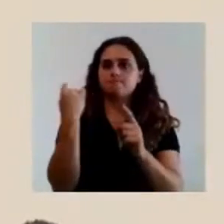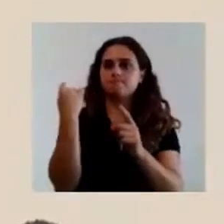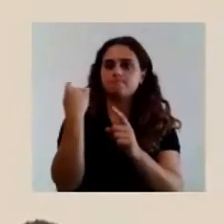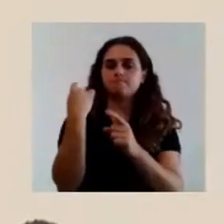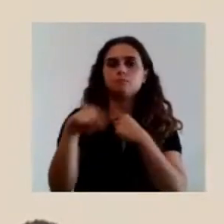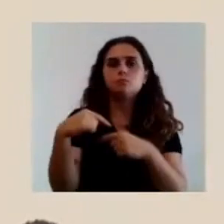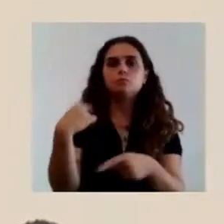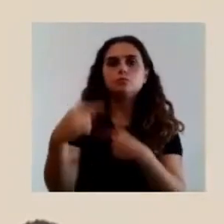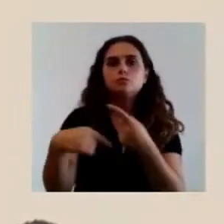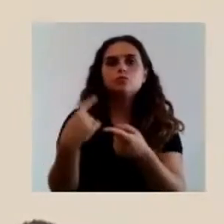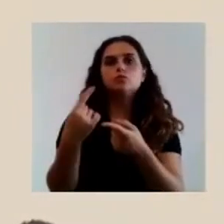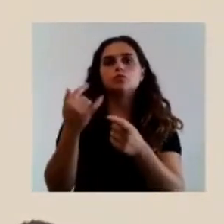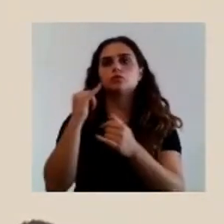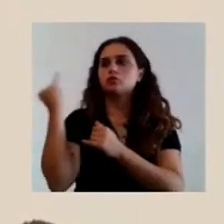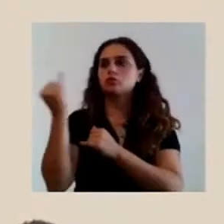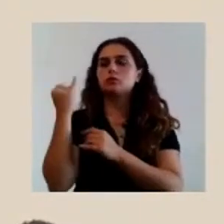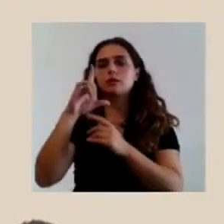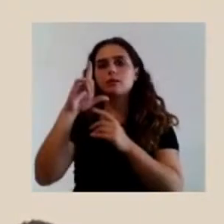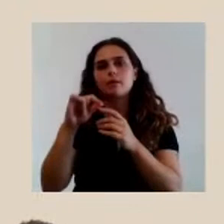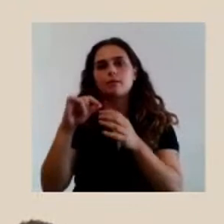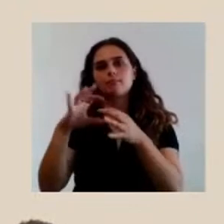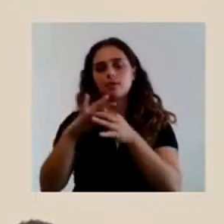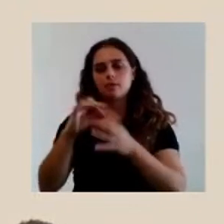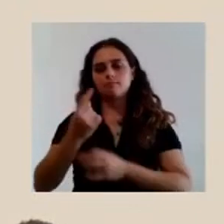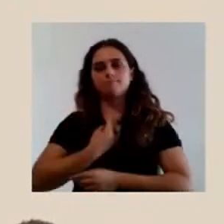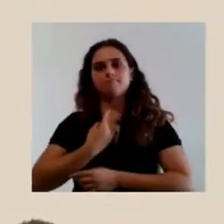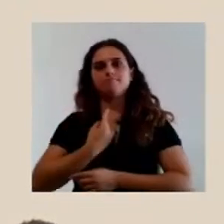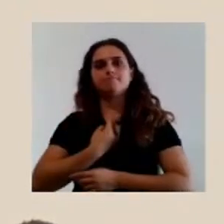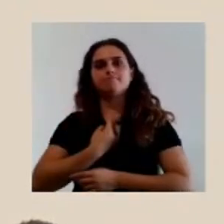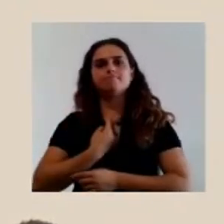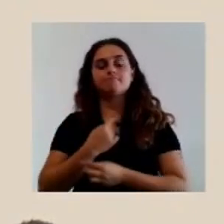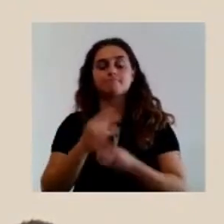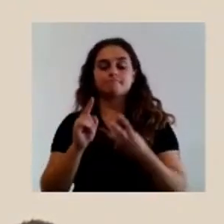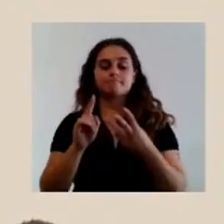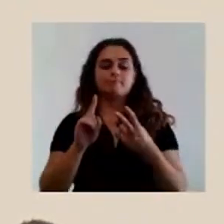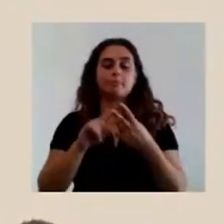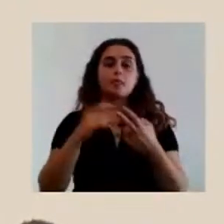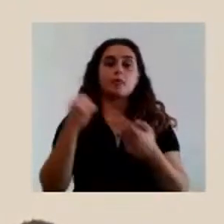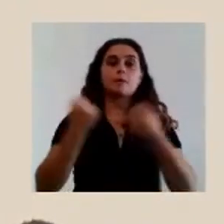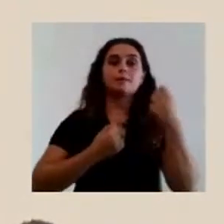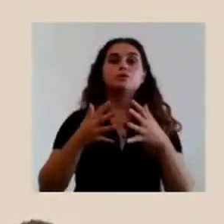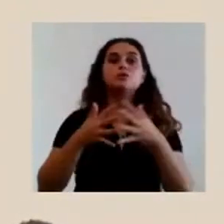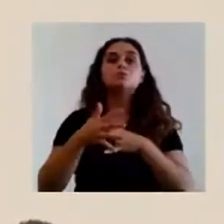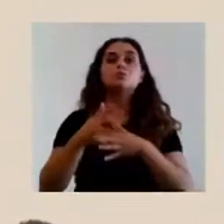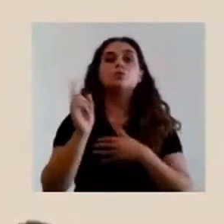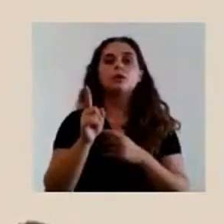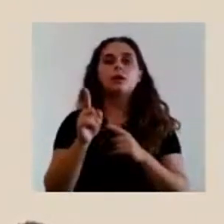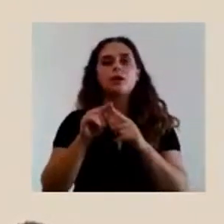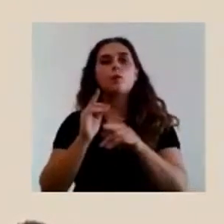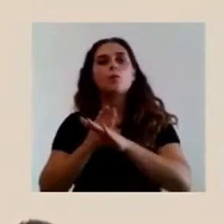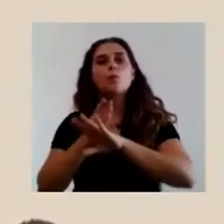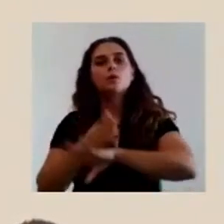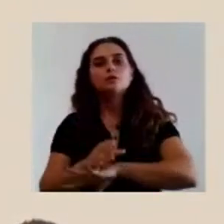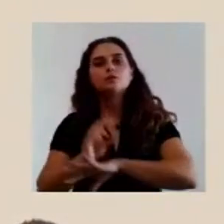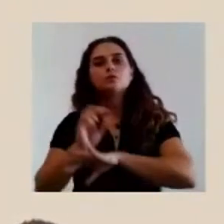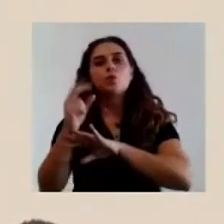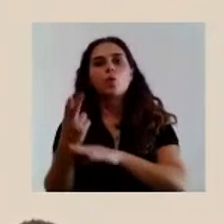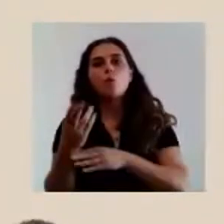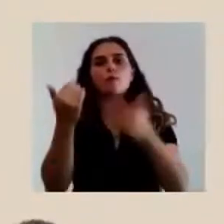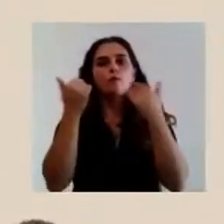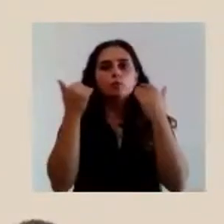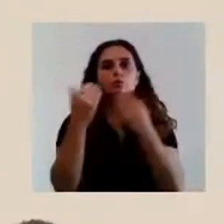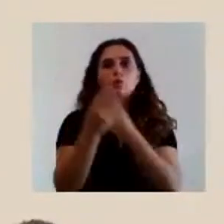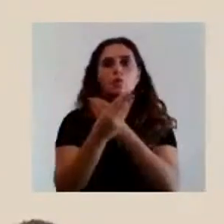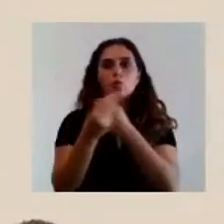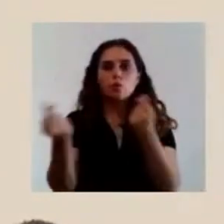the institutional and individual level. For the machines, transparency means access or at least quality